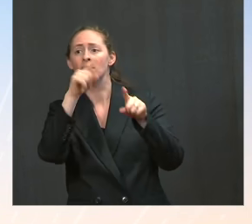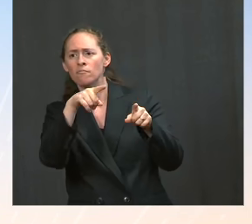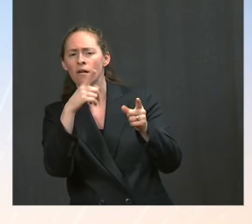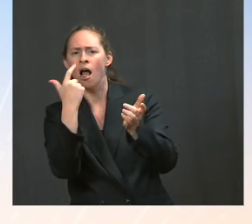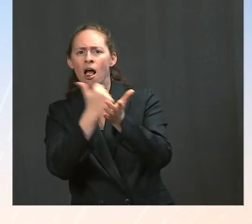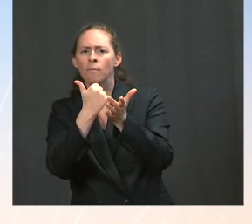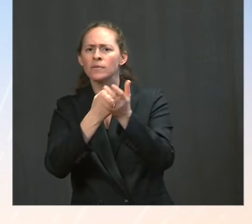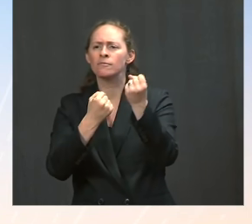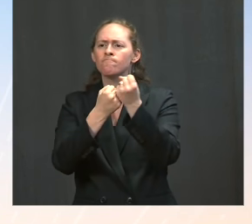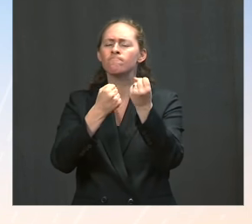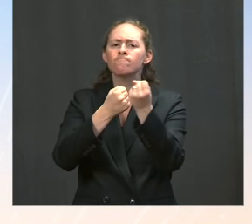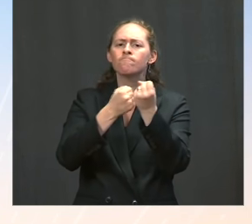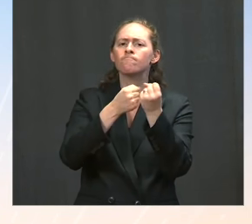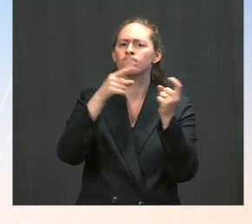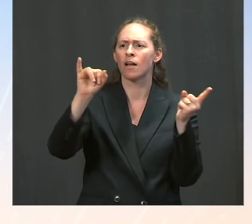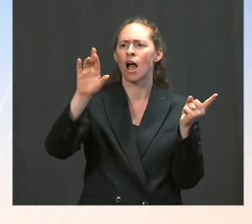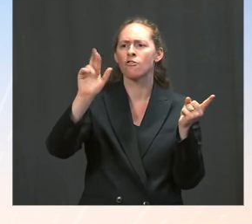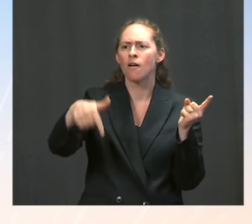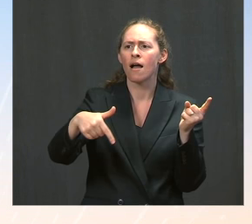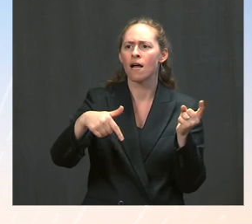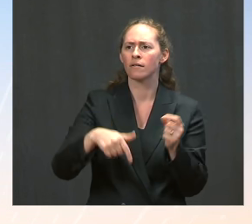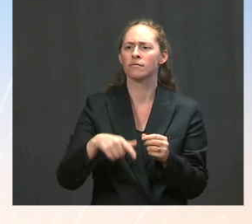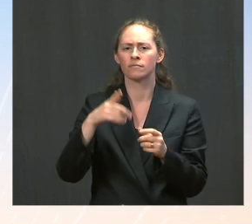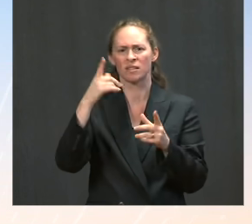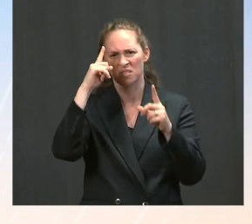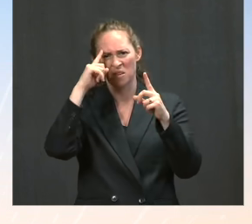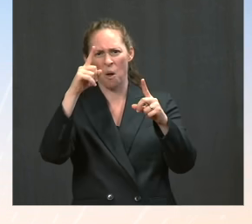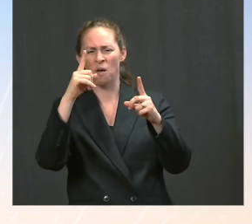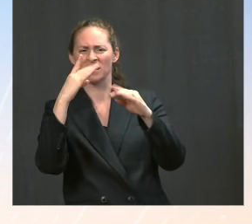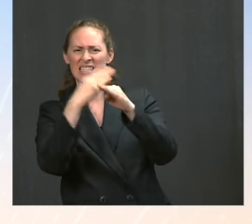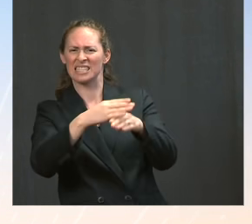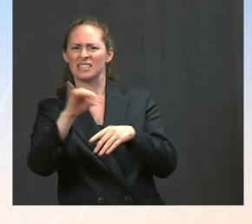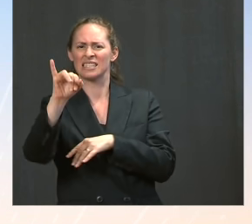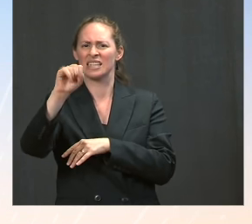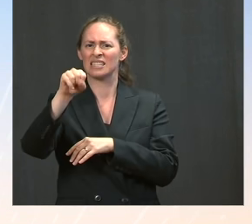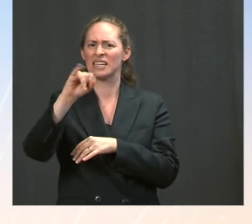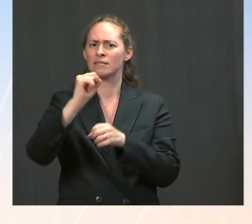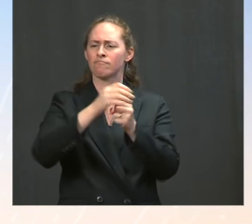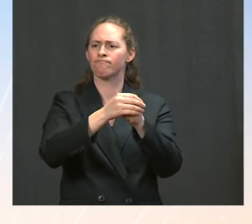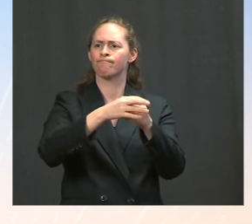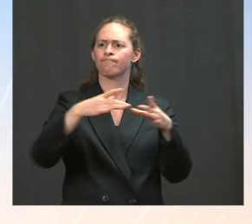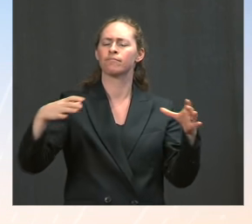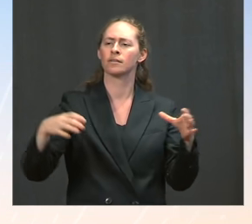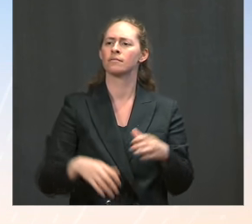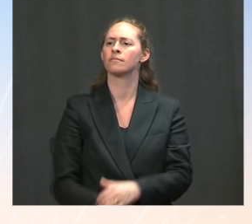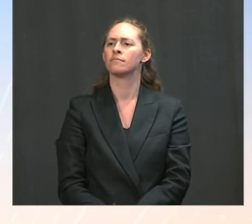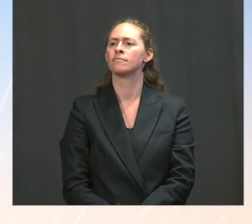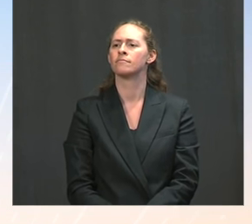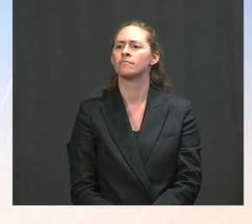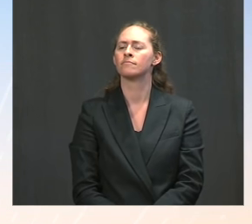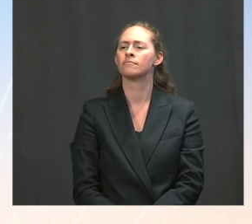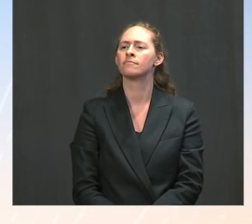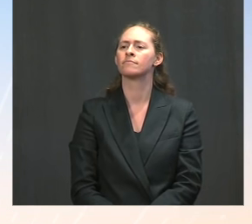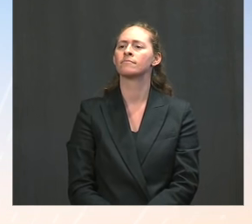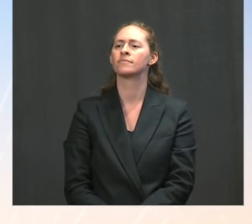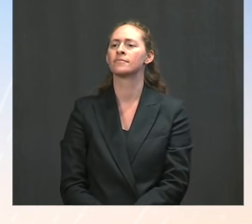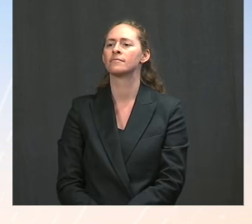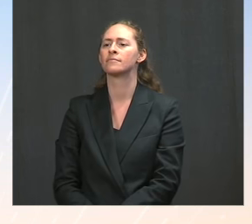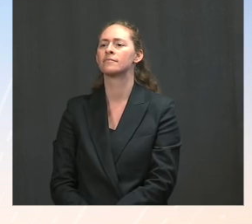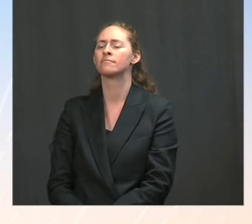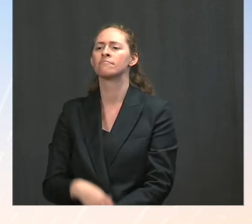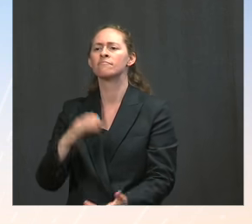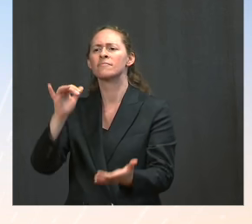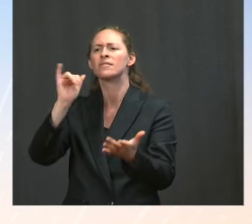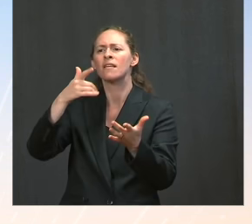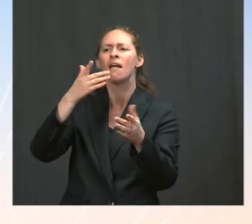We routinely discuss the activities of U.S. forces in Iraq and evolution of the mission from the height of the ISIS campaign to today,